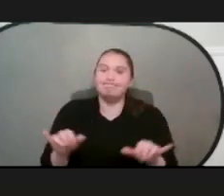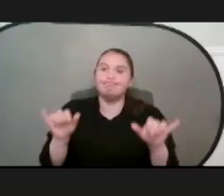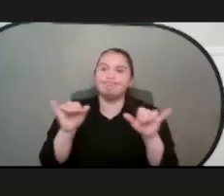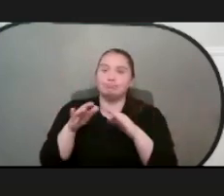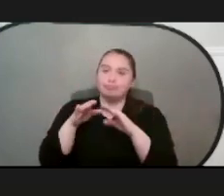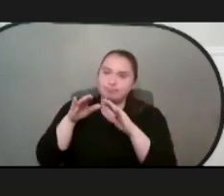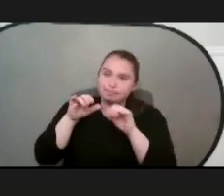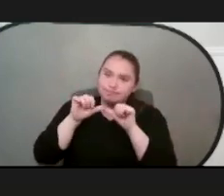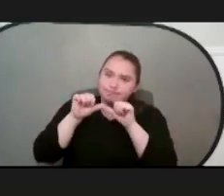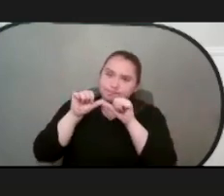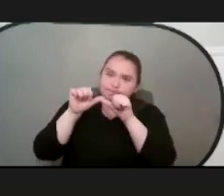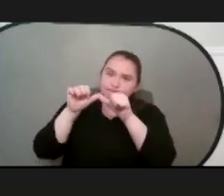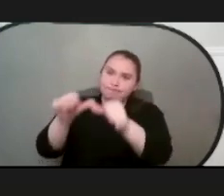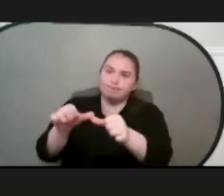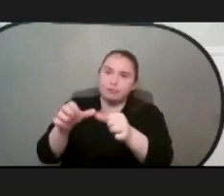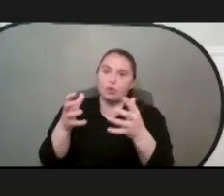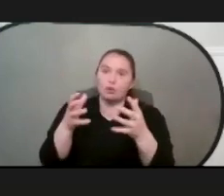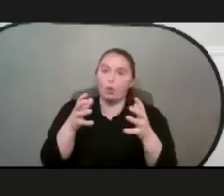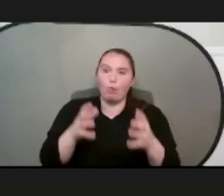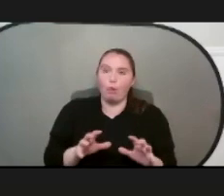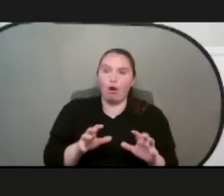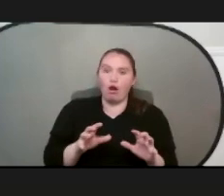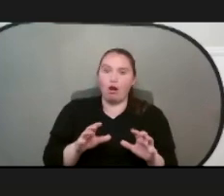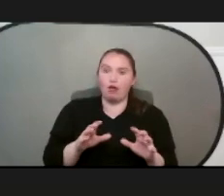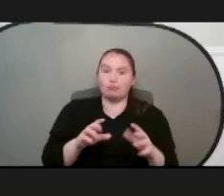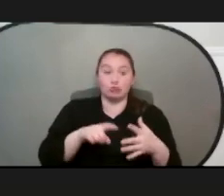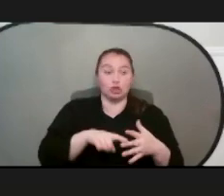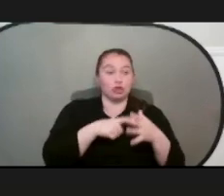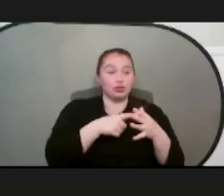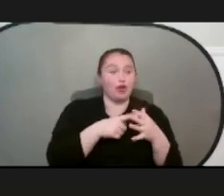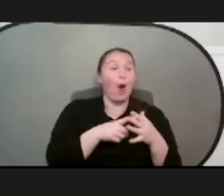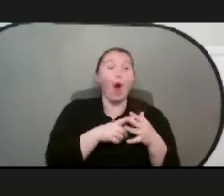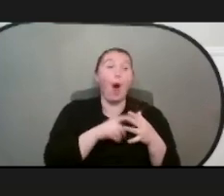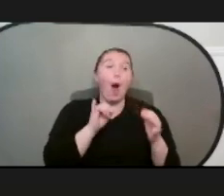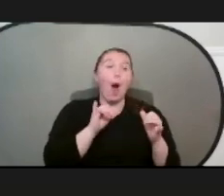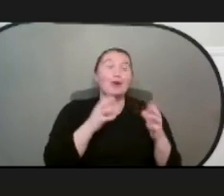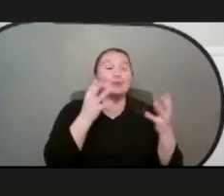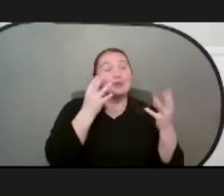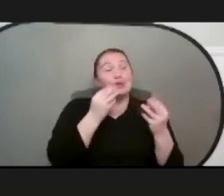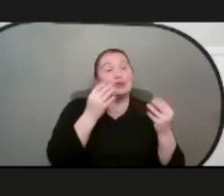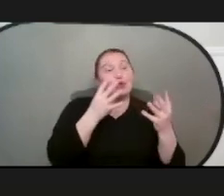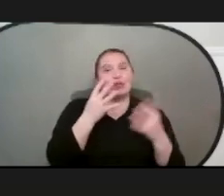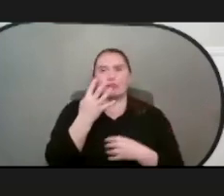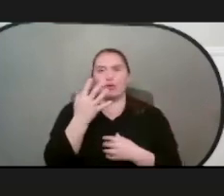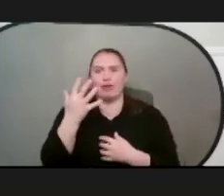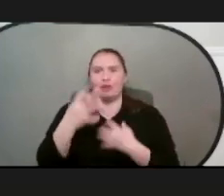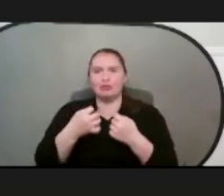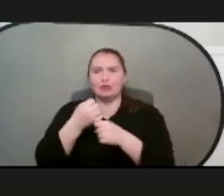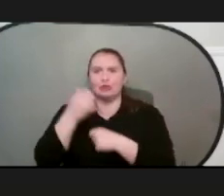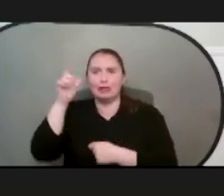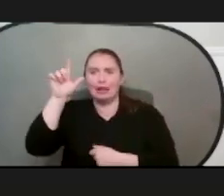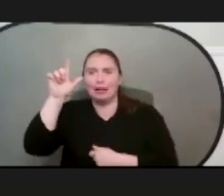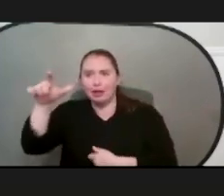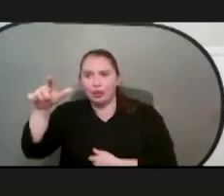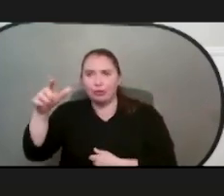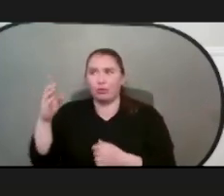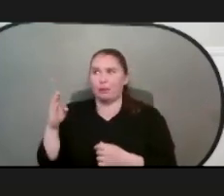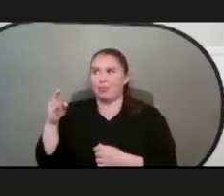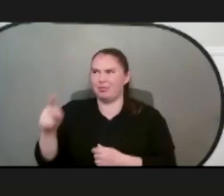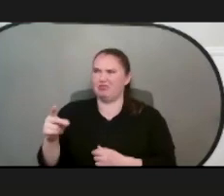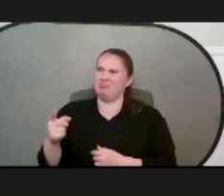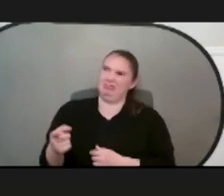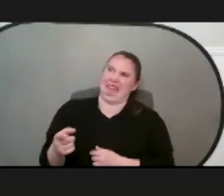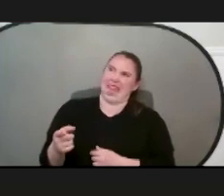be nice and well at opening. And then, you know, four or five years down the road, we're back at square one.